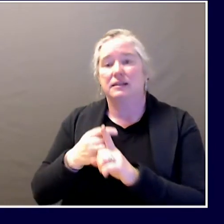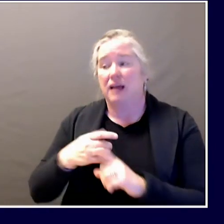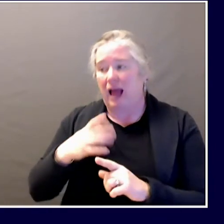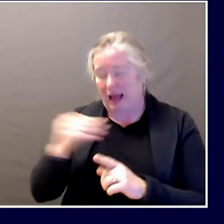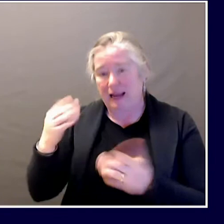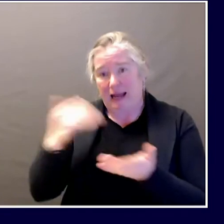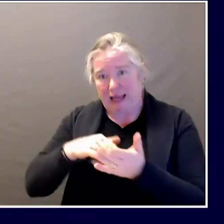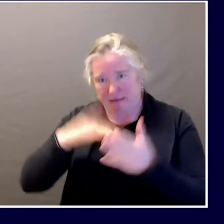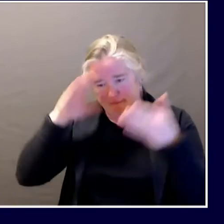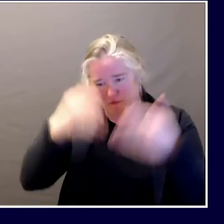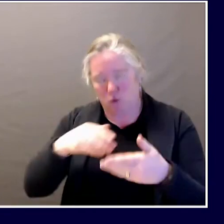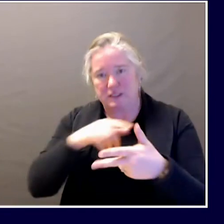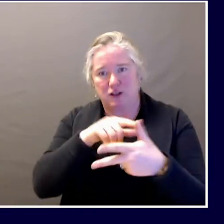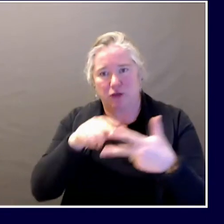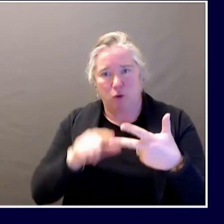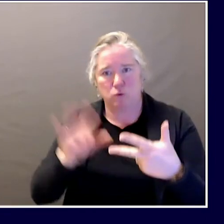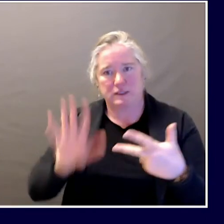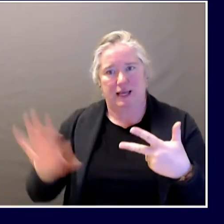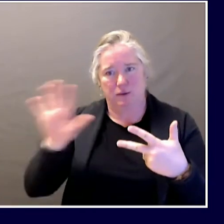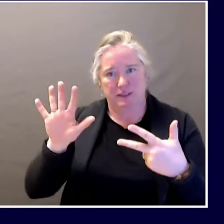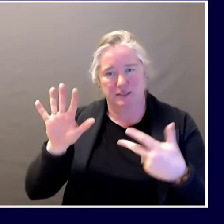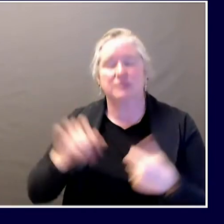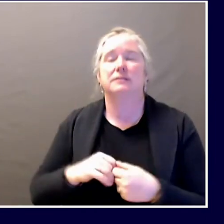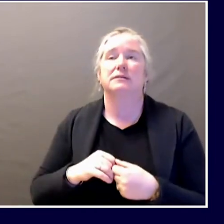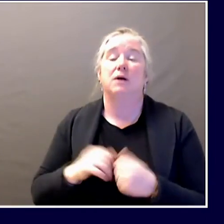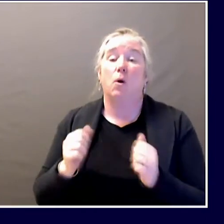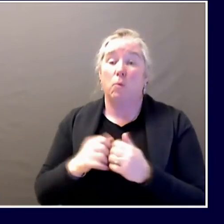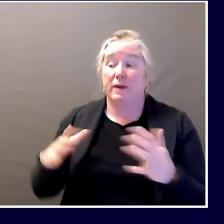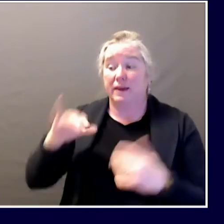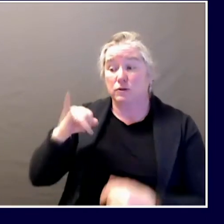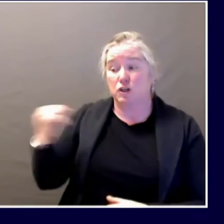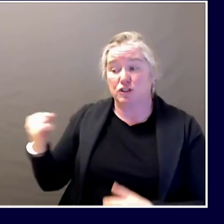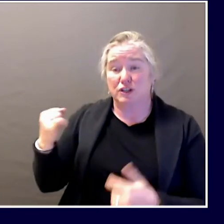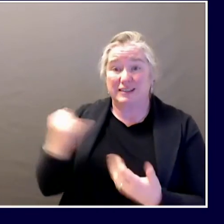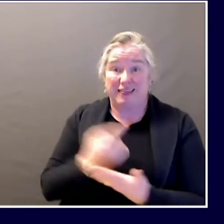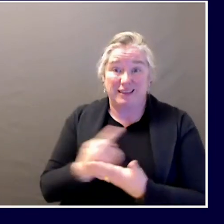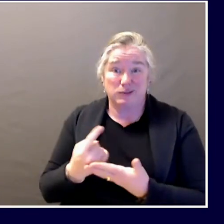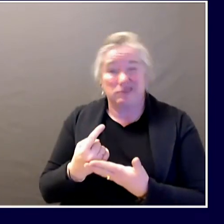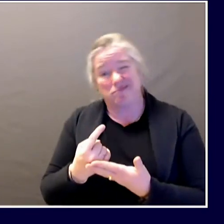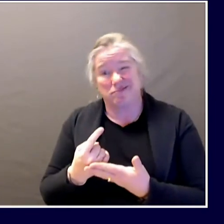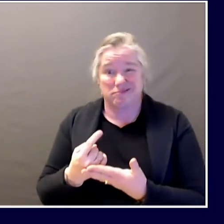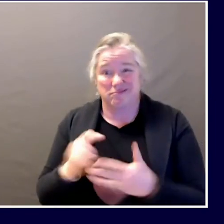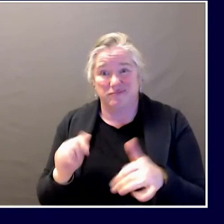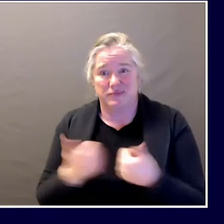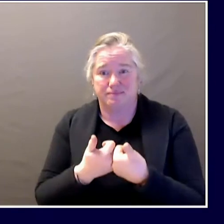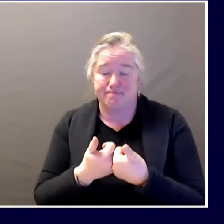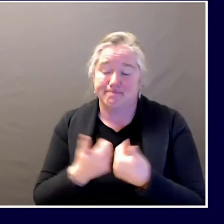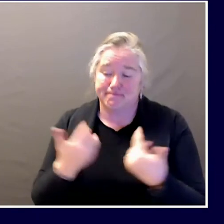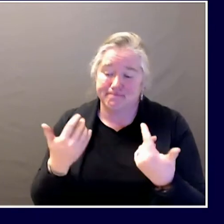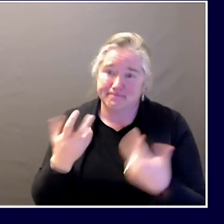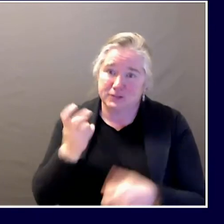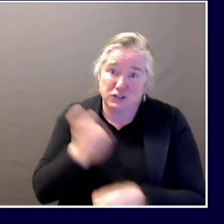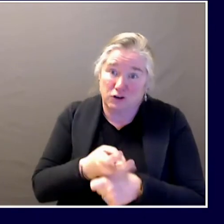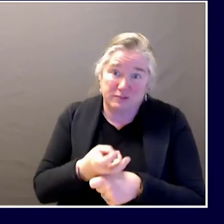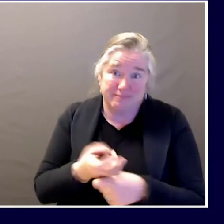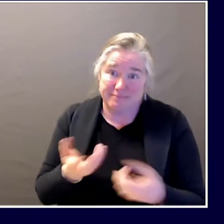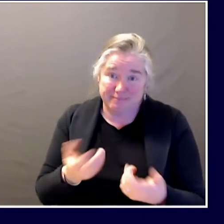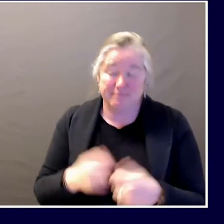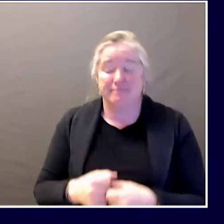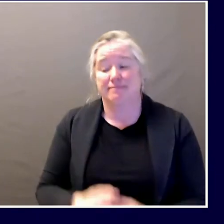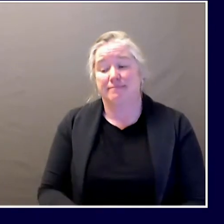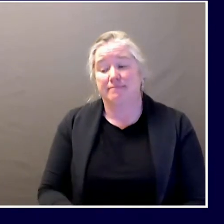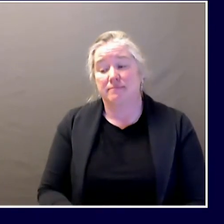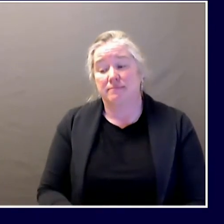again, not having the J&J vaccine makes it even more challenging. Let's hope that in the near future, we won't be having to make these